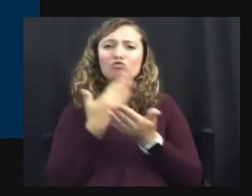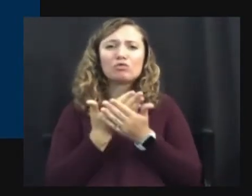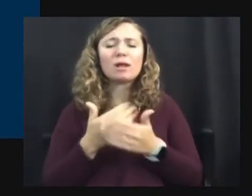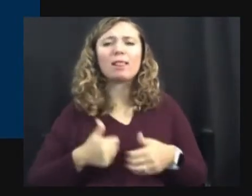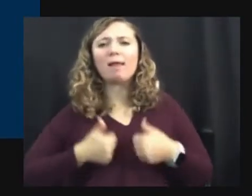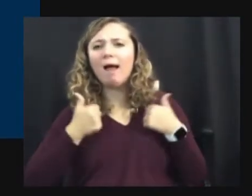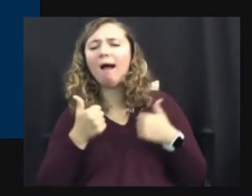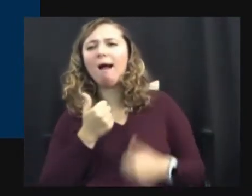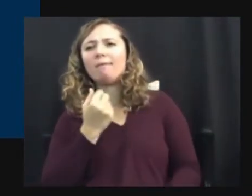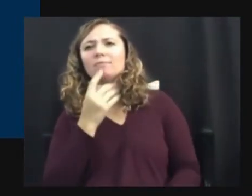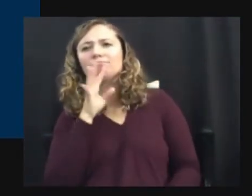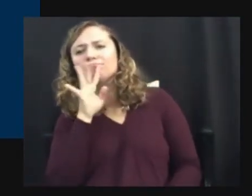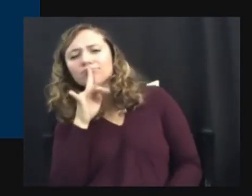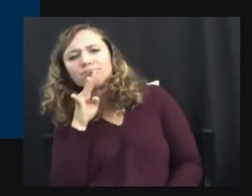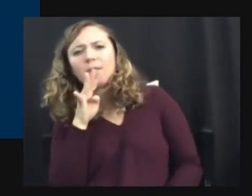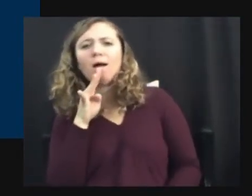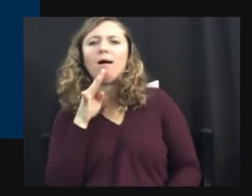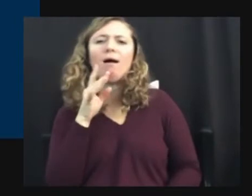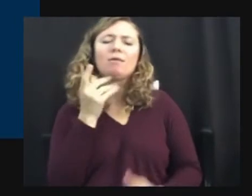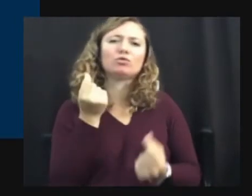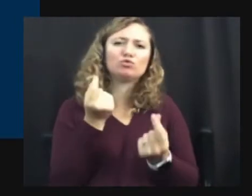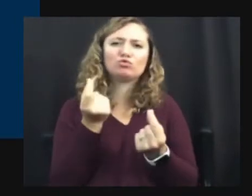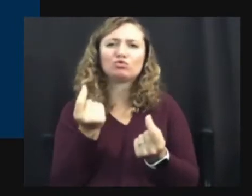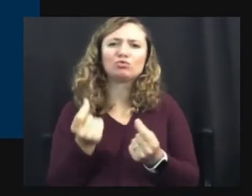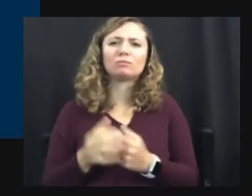speak. And so